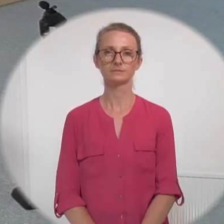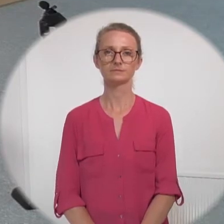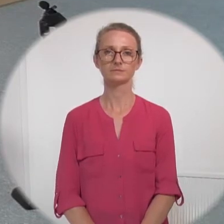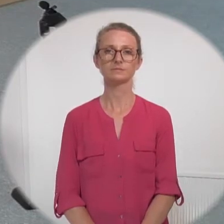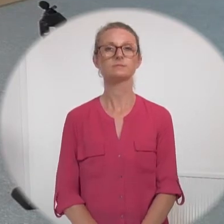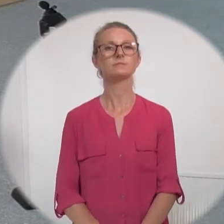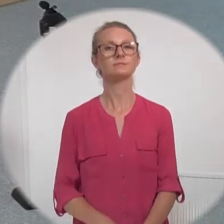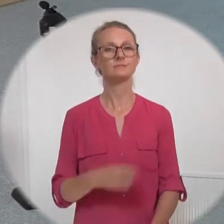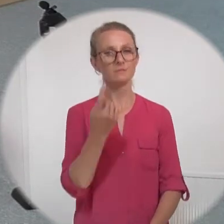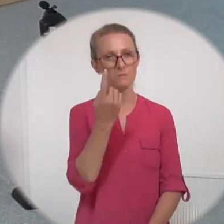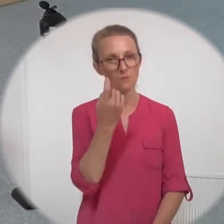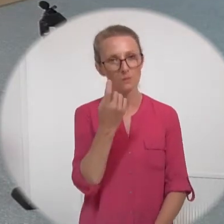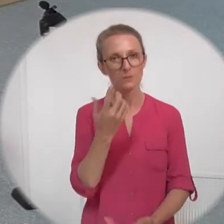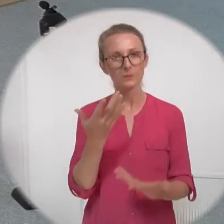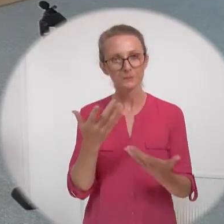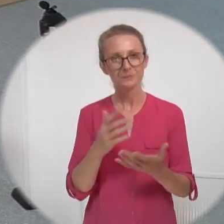And one more time.